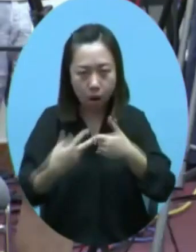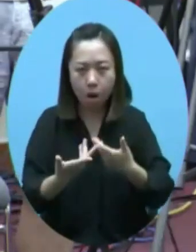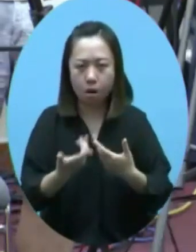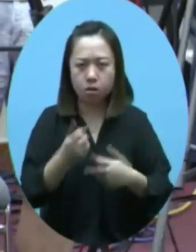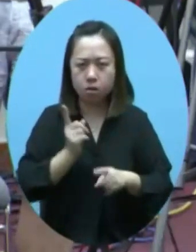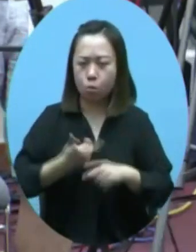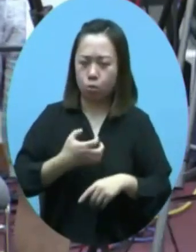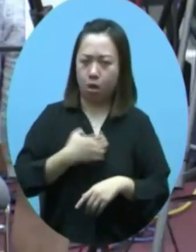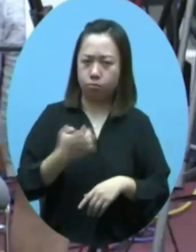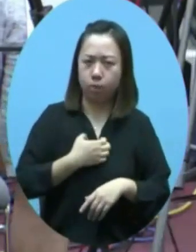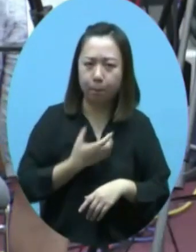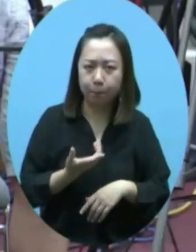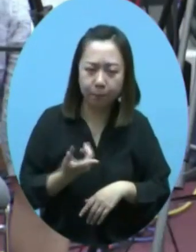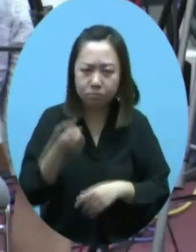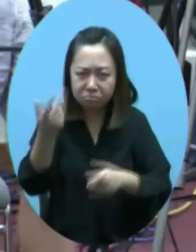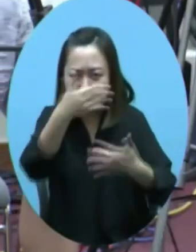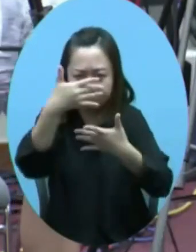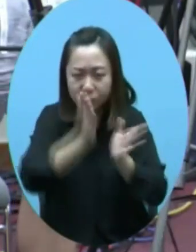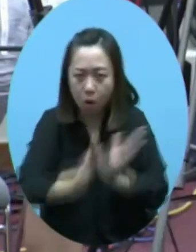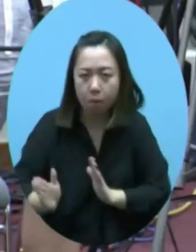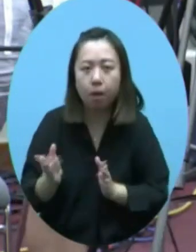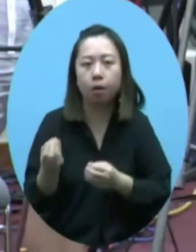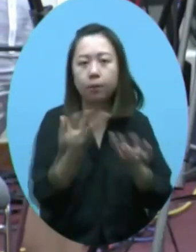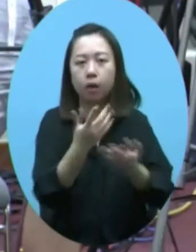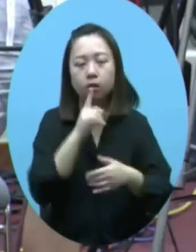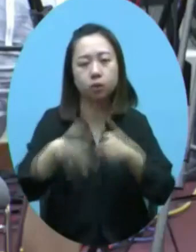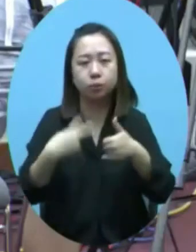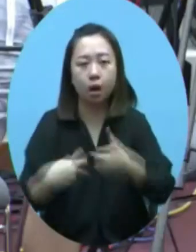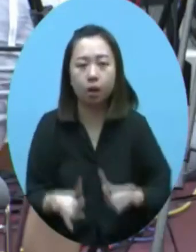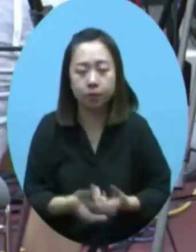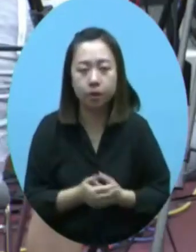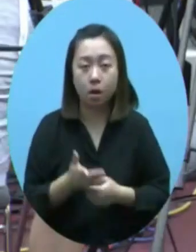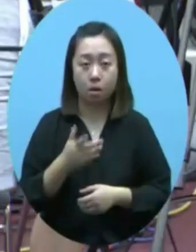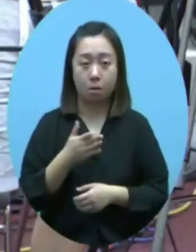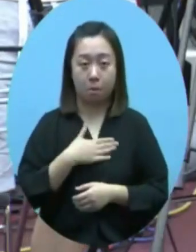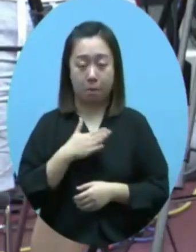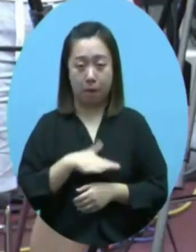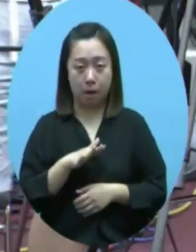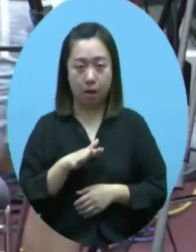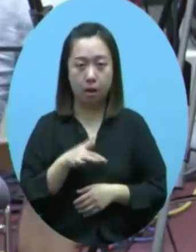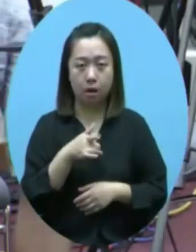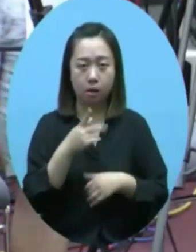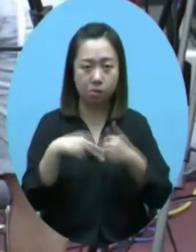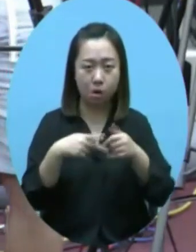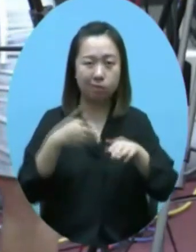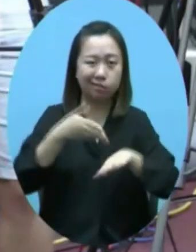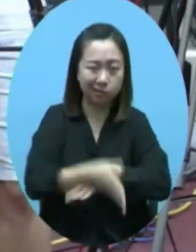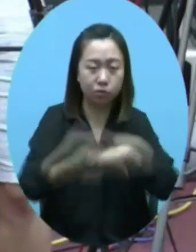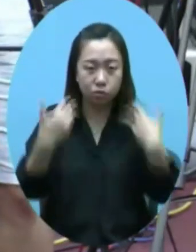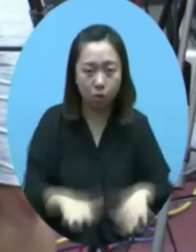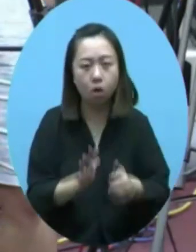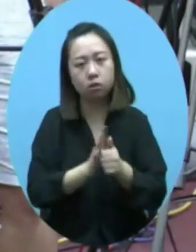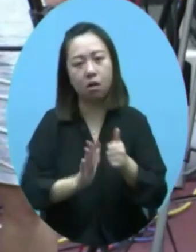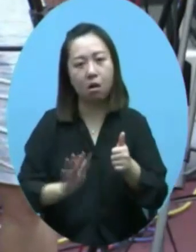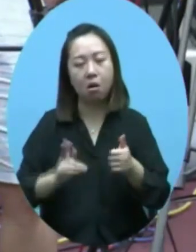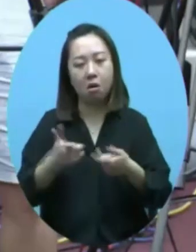undergo testing, so they are very worried. So where will they arrange to undergo testing? Are you afraid that if there any